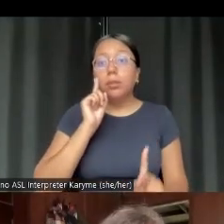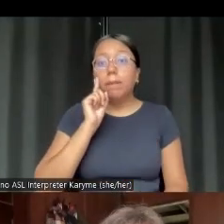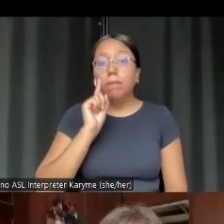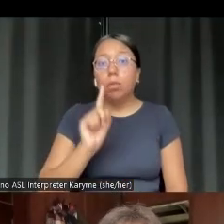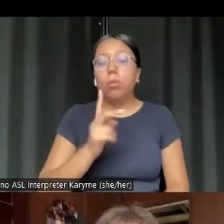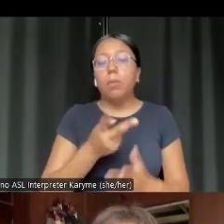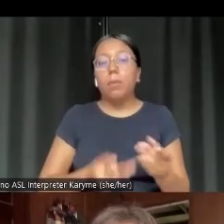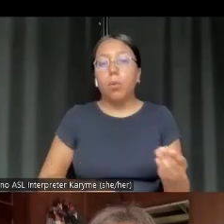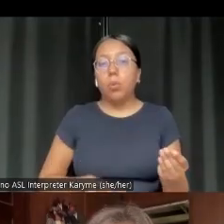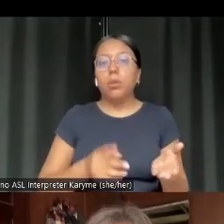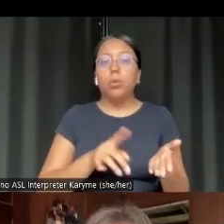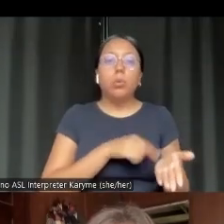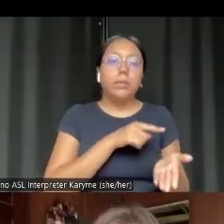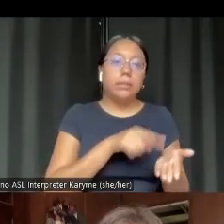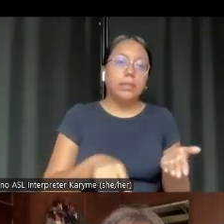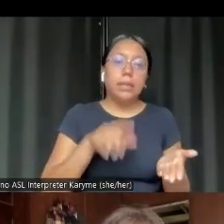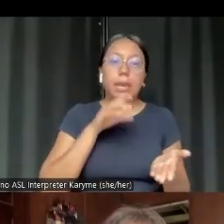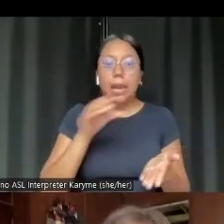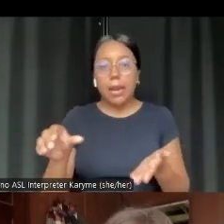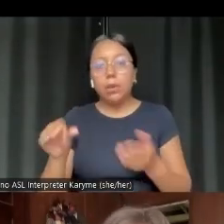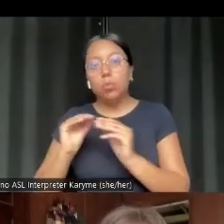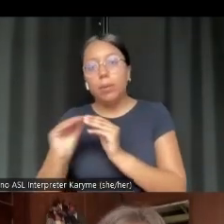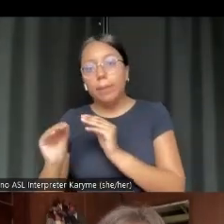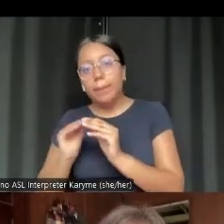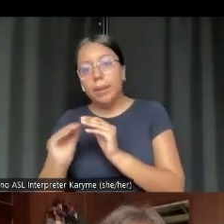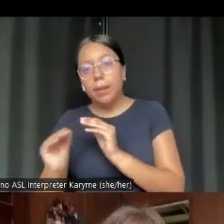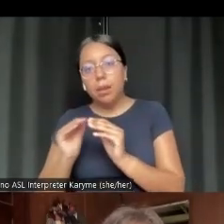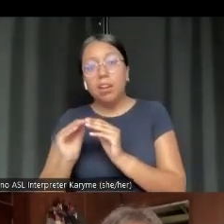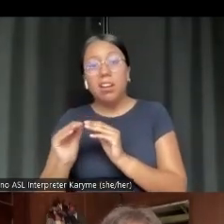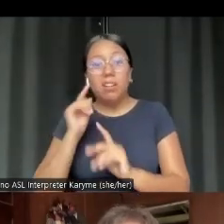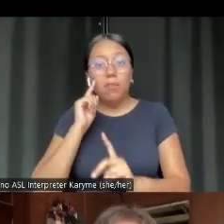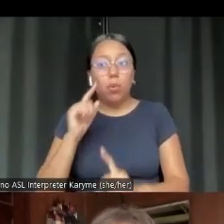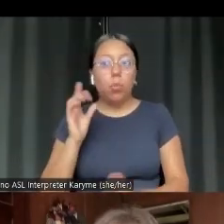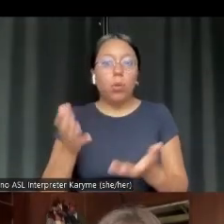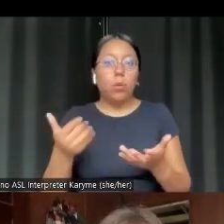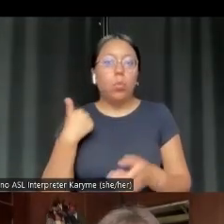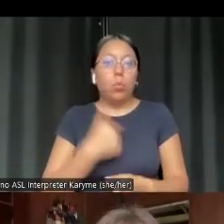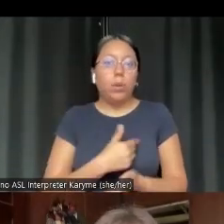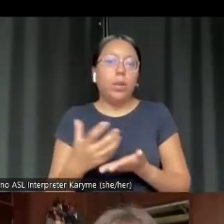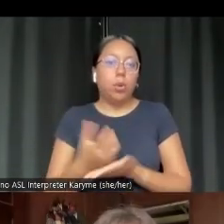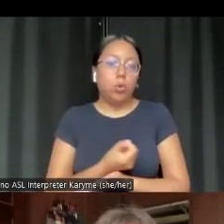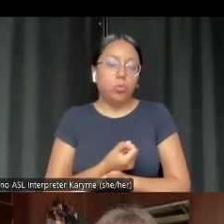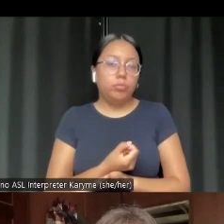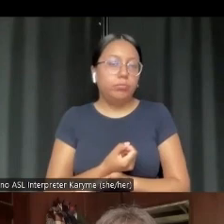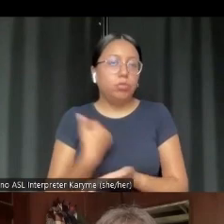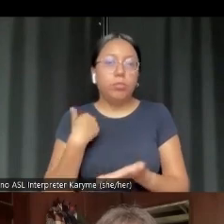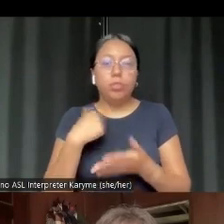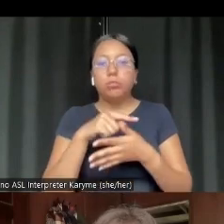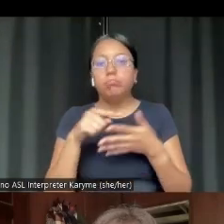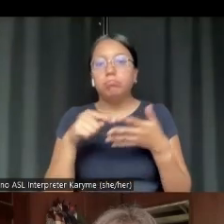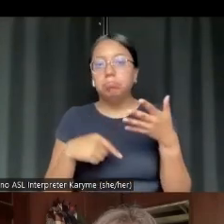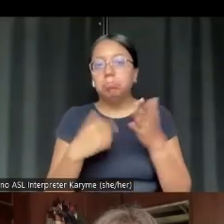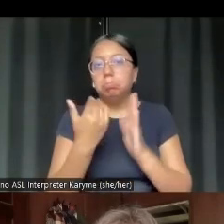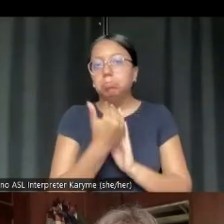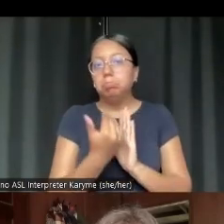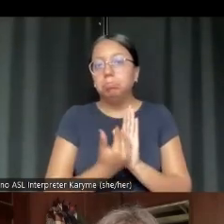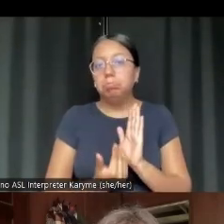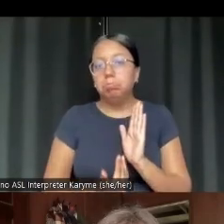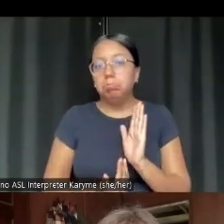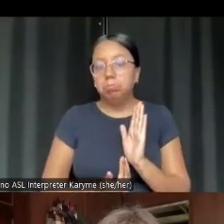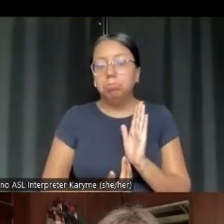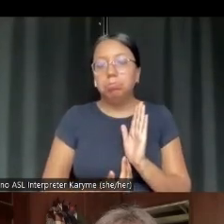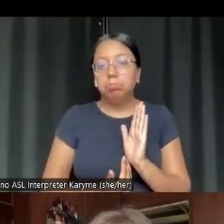both critique and repair in the dispositions of what we make. So I'm just listing here in bullet form the